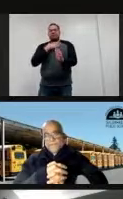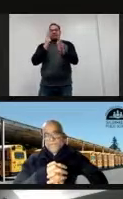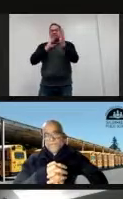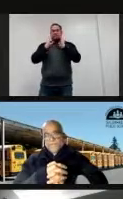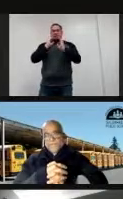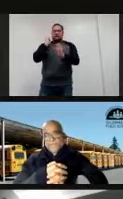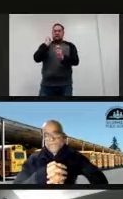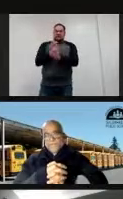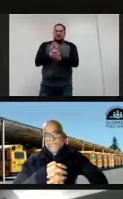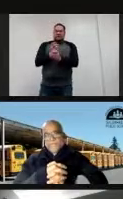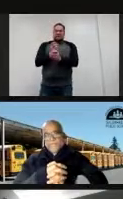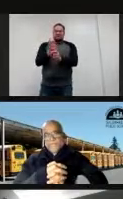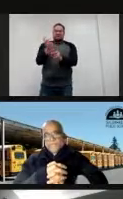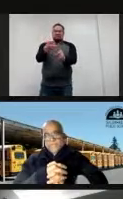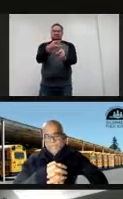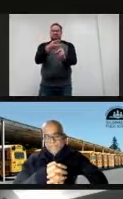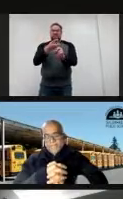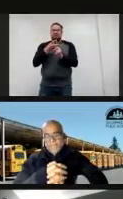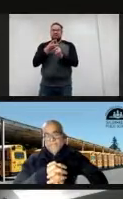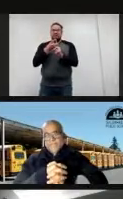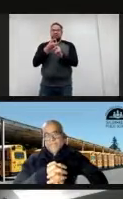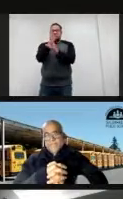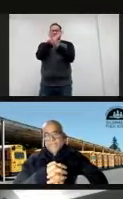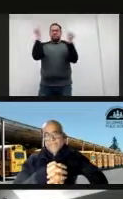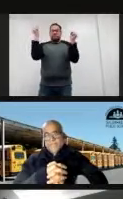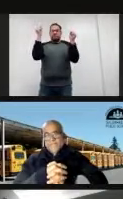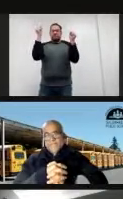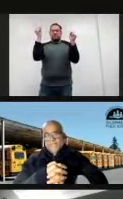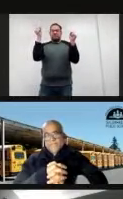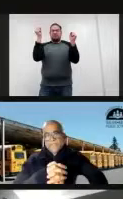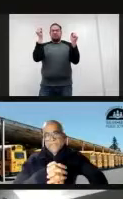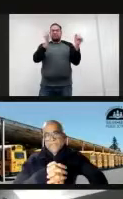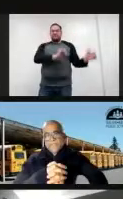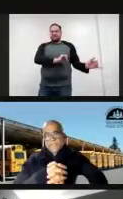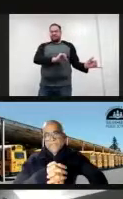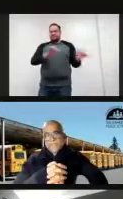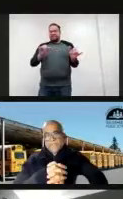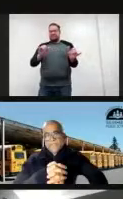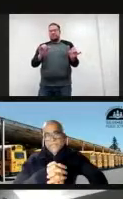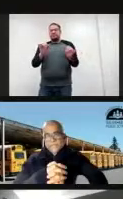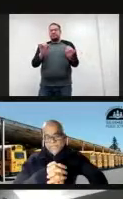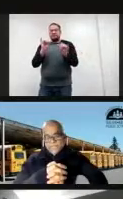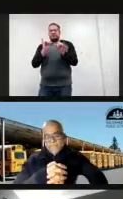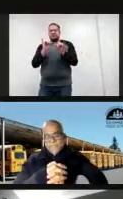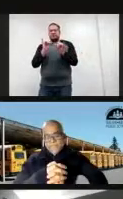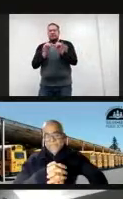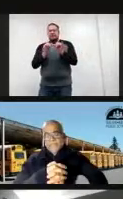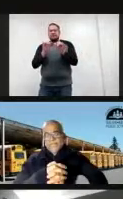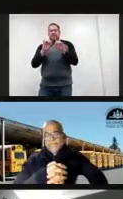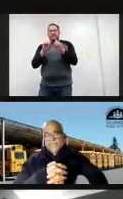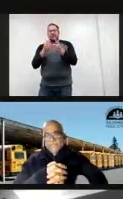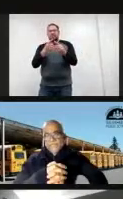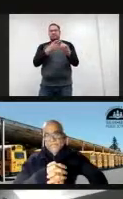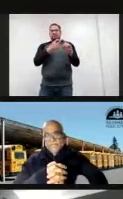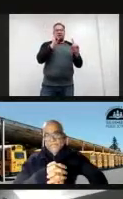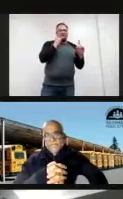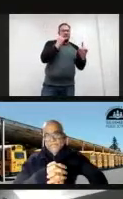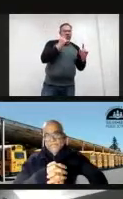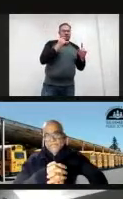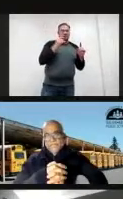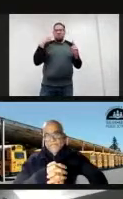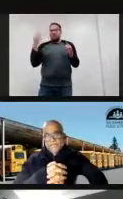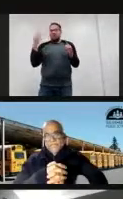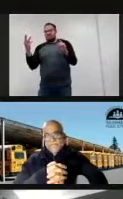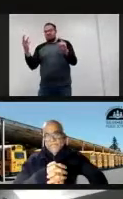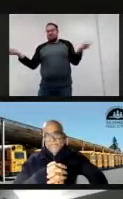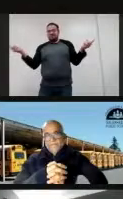to attract superintendents of like-sized districts from California or Washington to come to Oregon. It